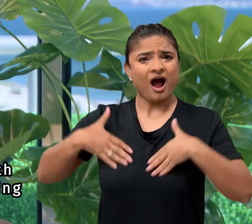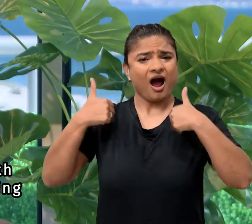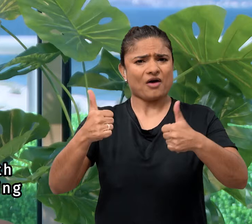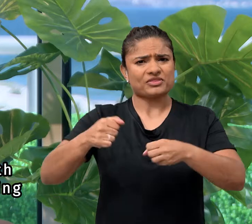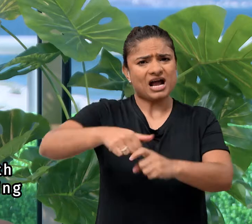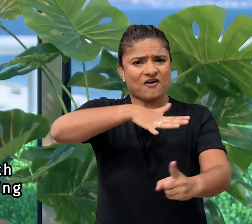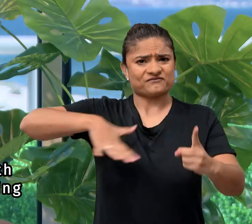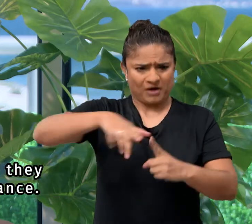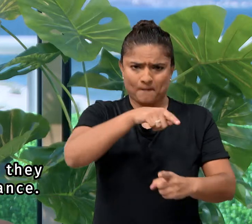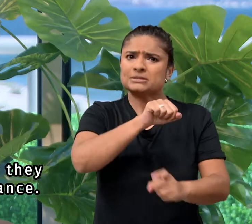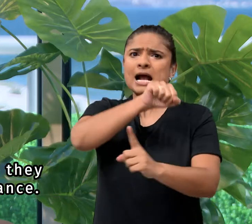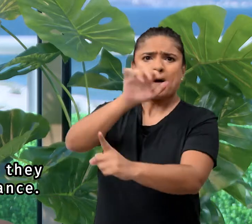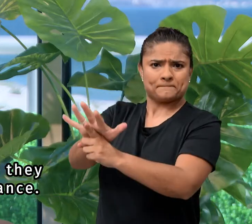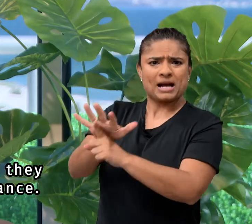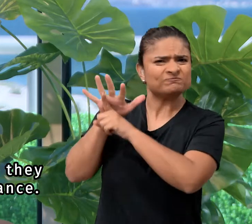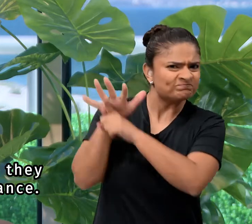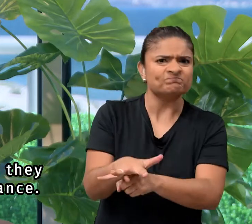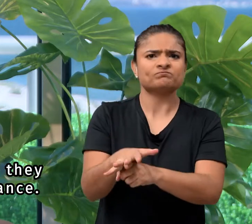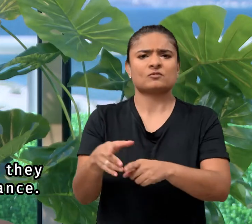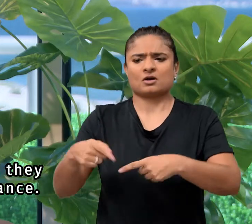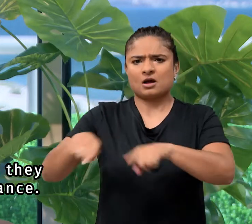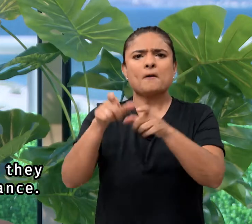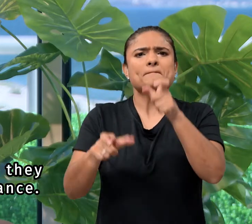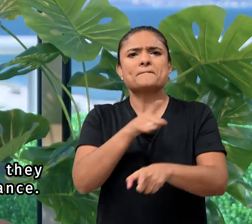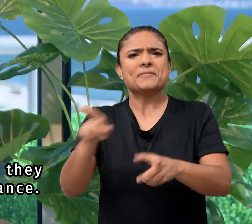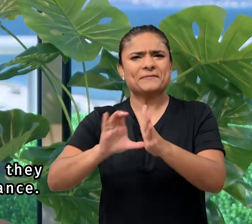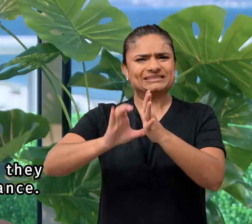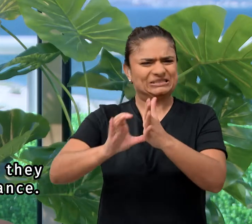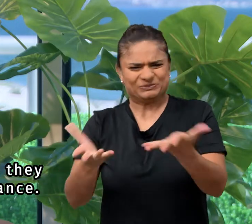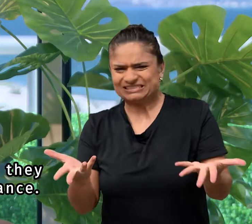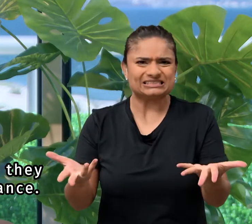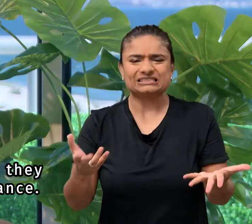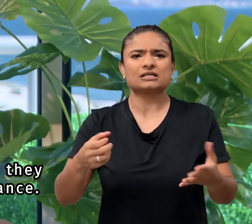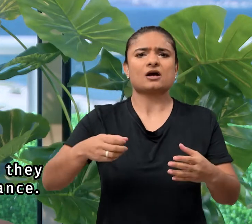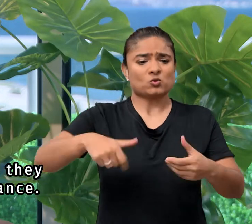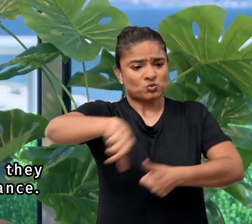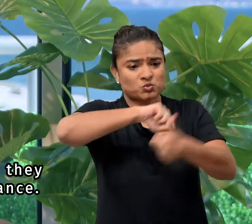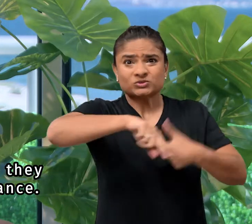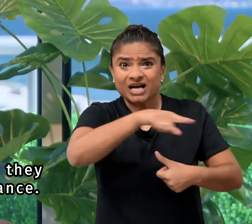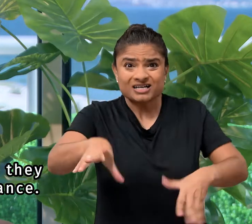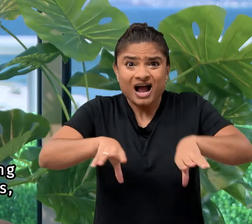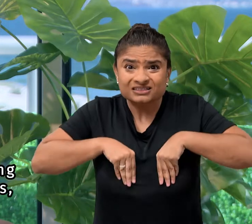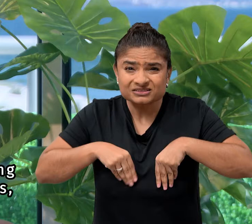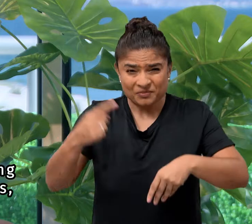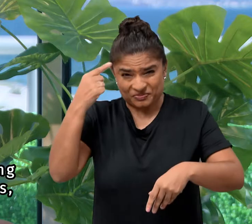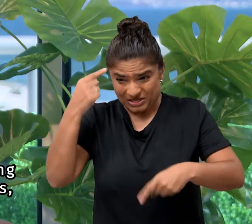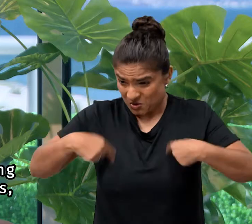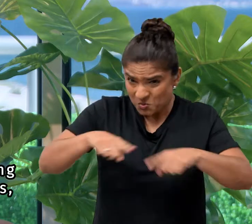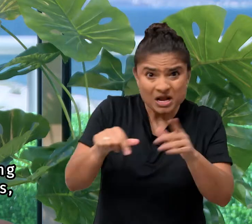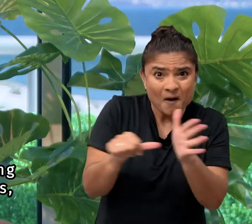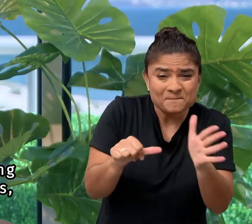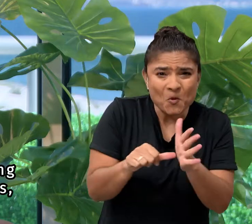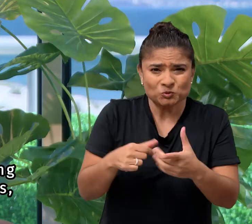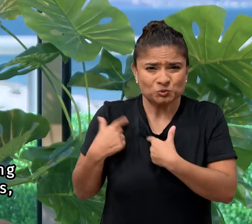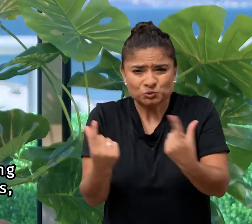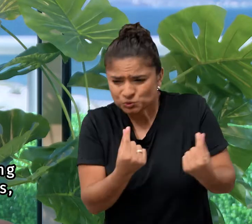environment can be very intimidating to people who acquire a disability as they work through their stages of acceptance. How important